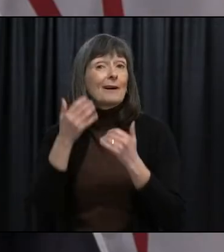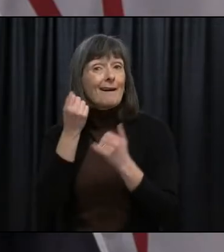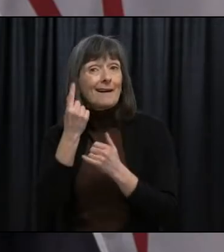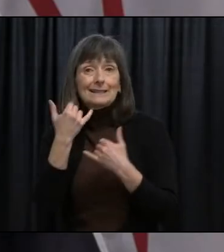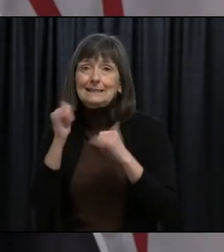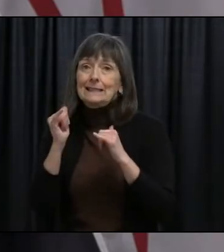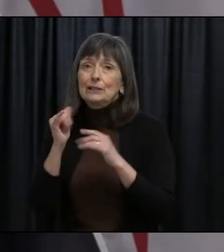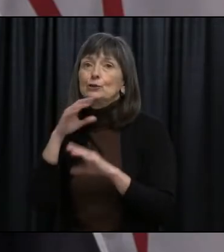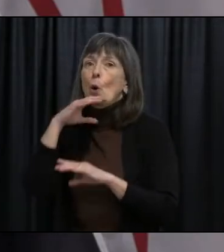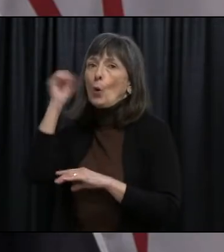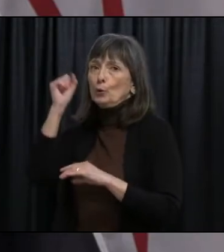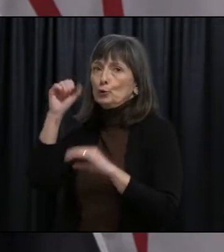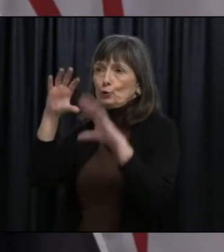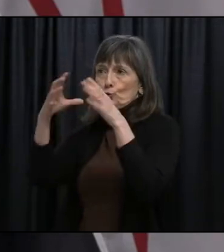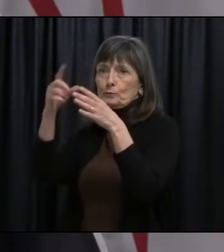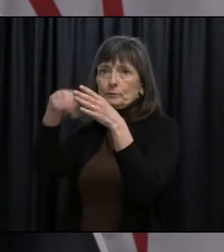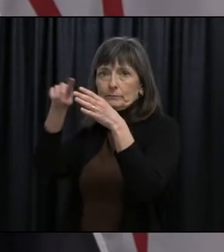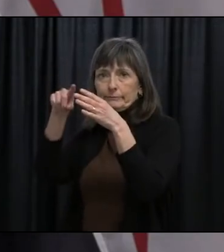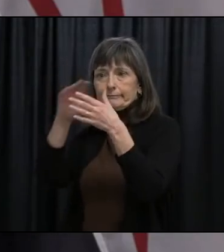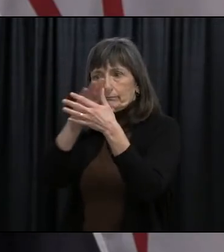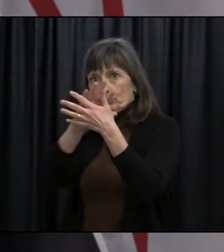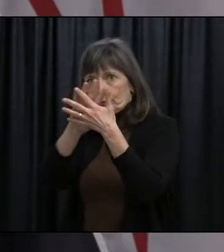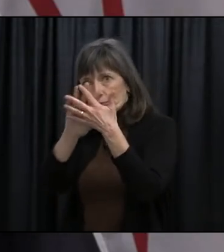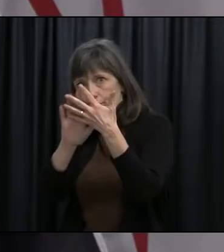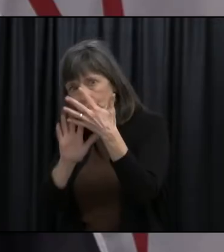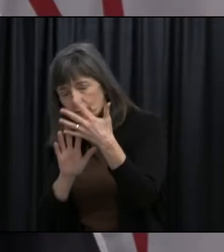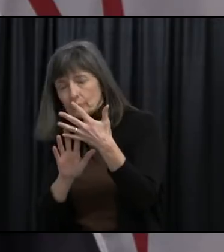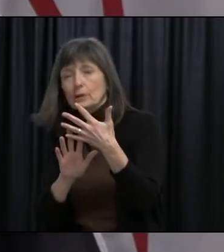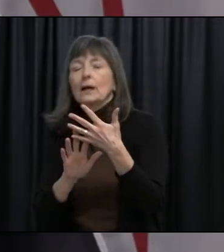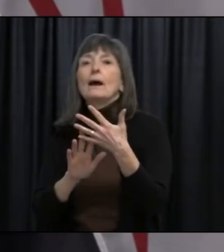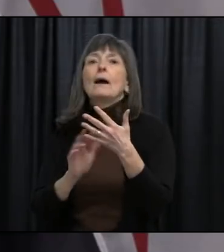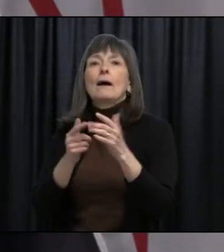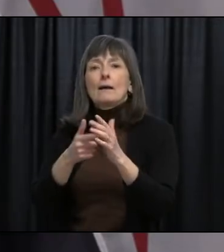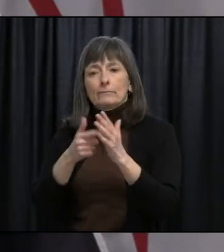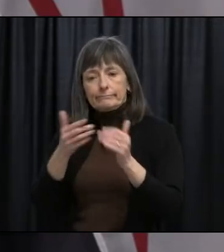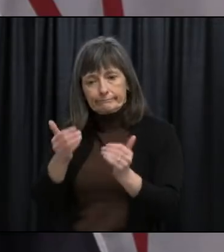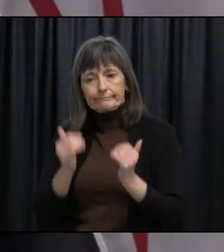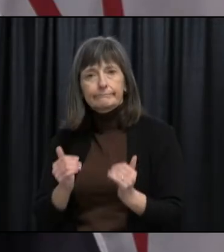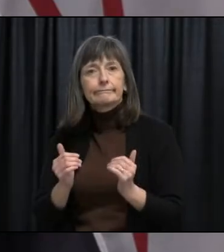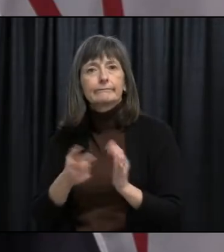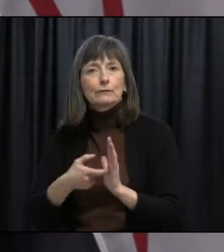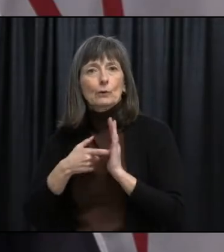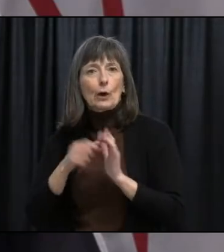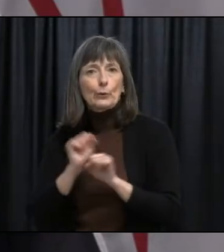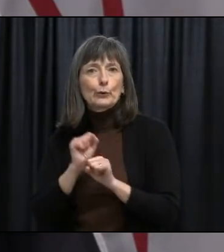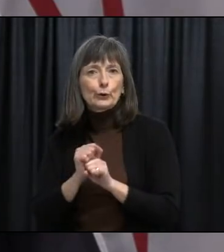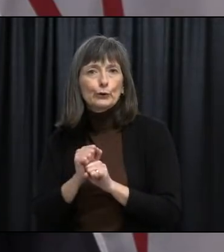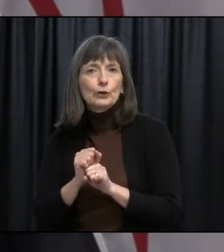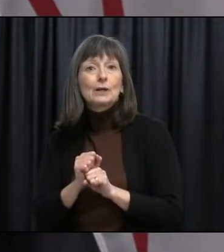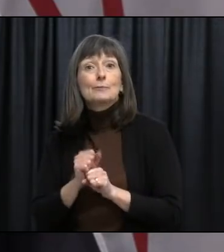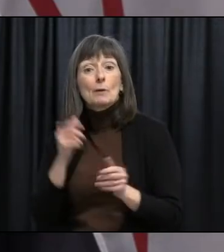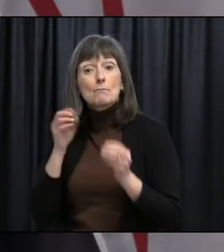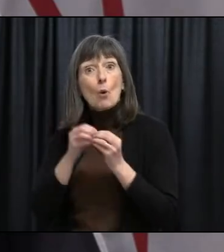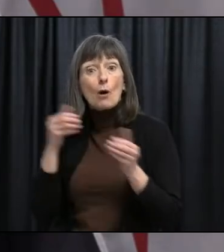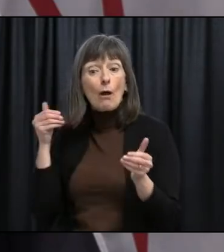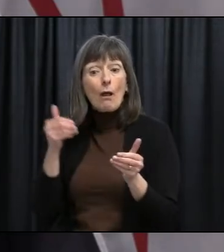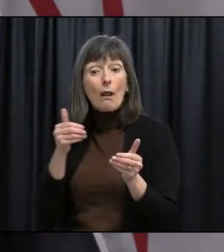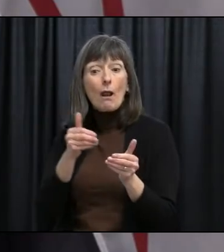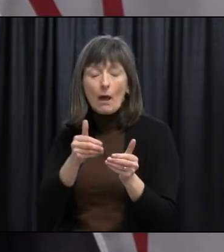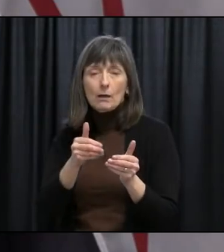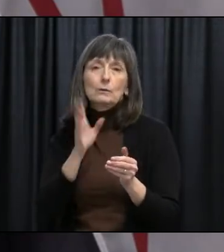first. And so as we work through that, certainly, we'll have more information available as time goes on.